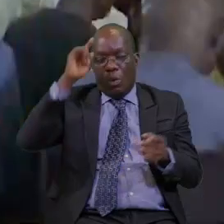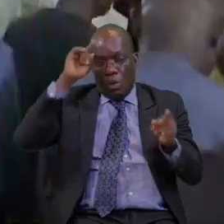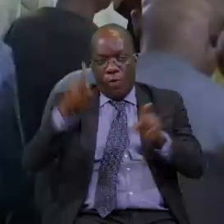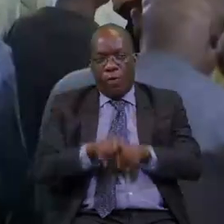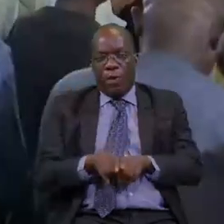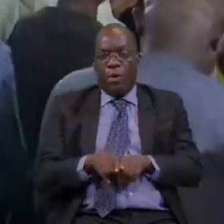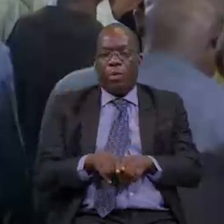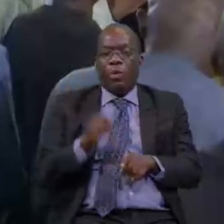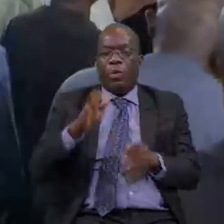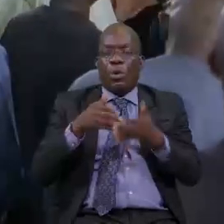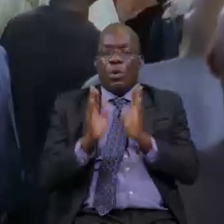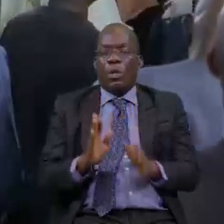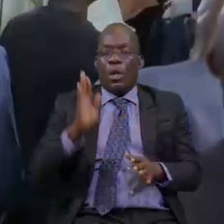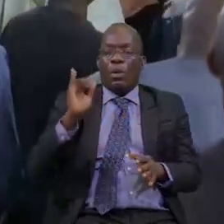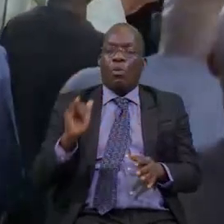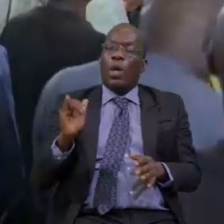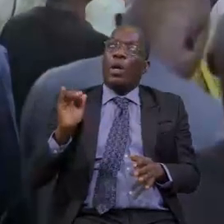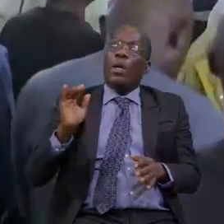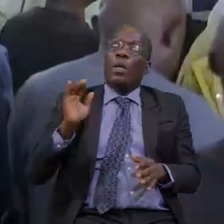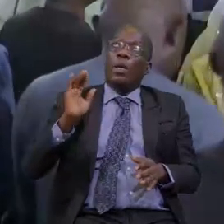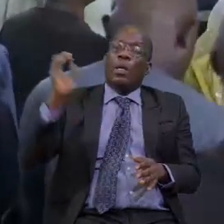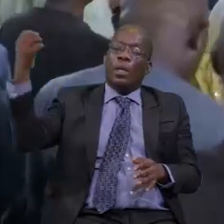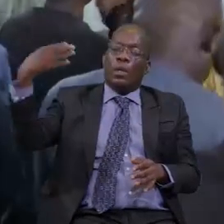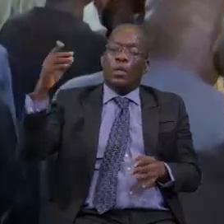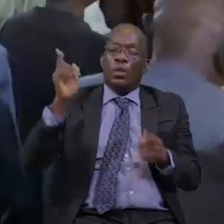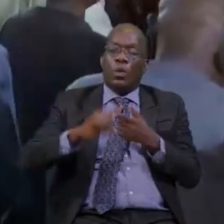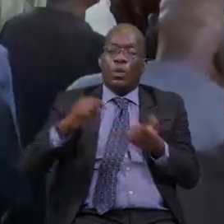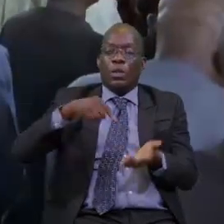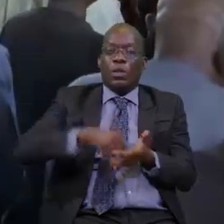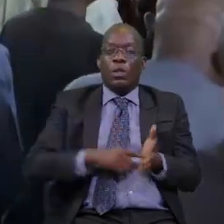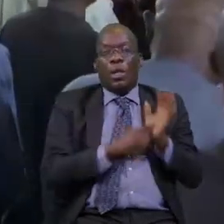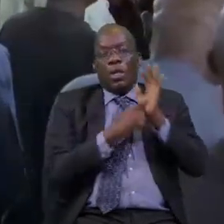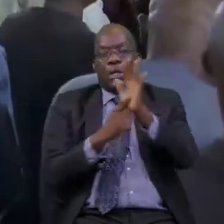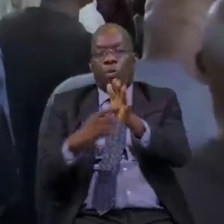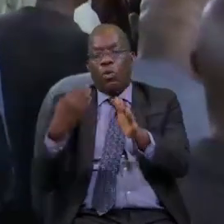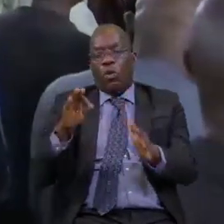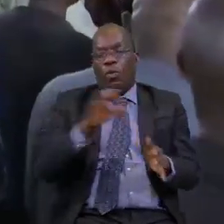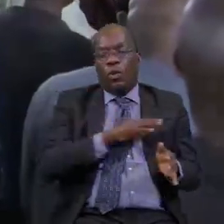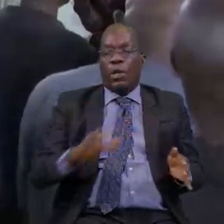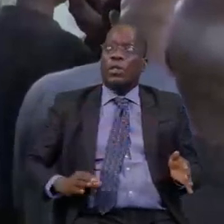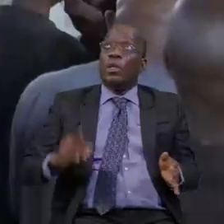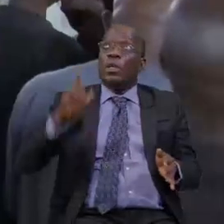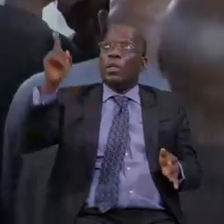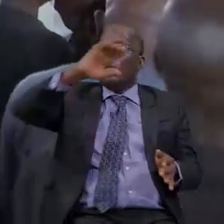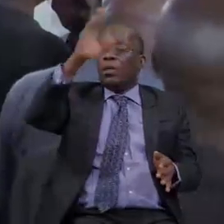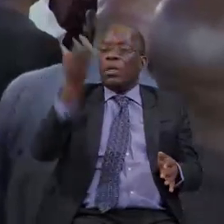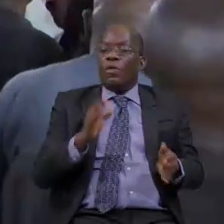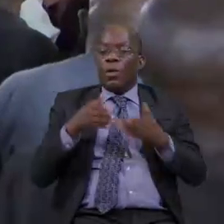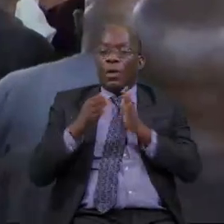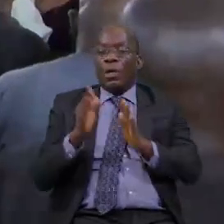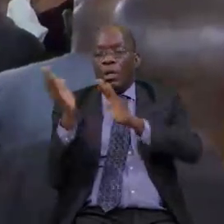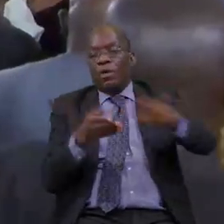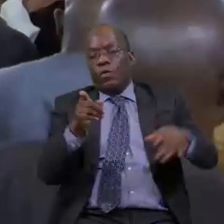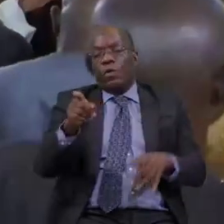grace to this pattern of Christ, he'll never leave you. He'll never forsake